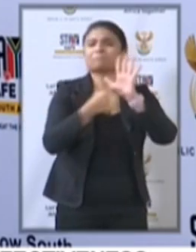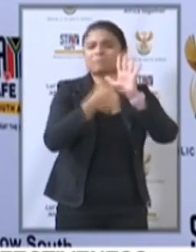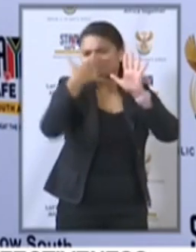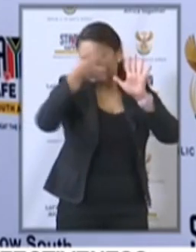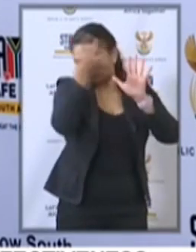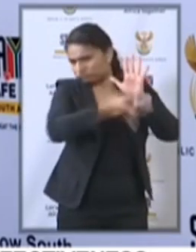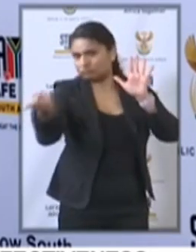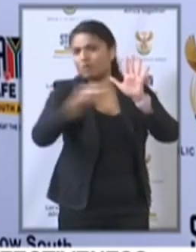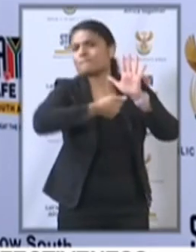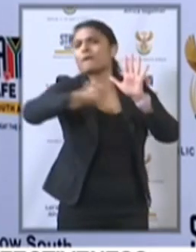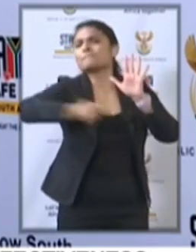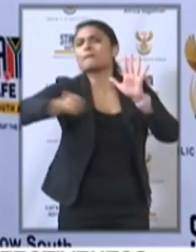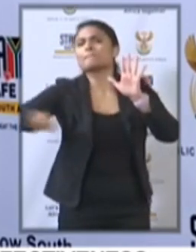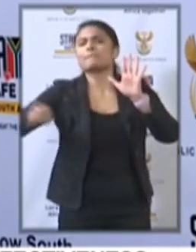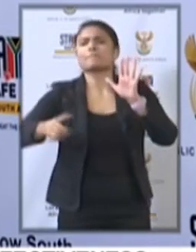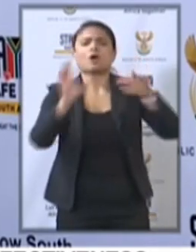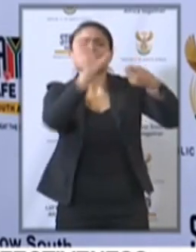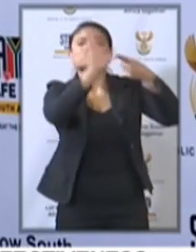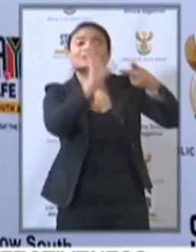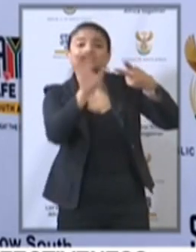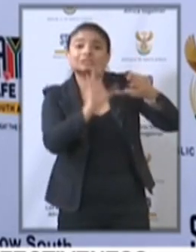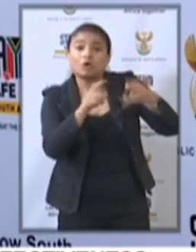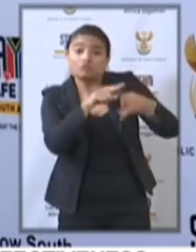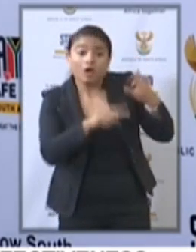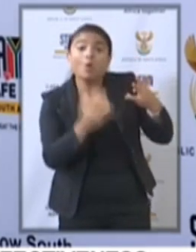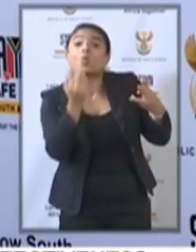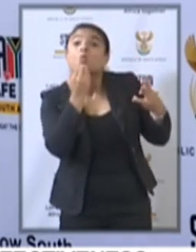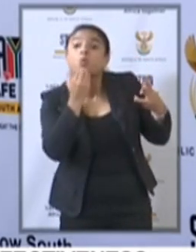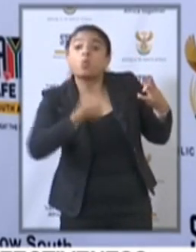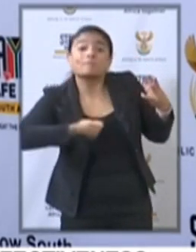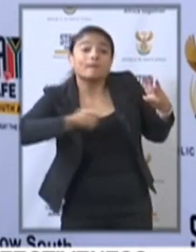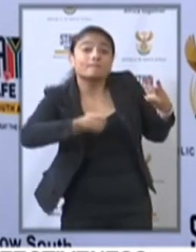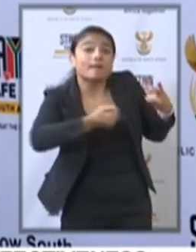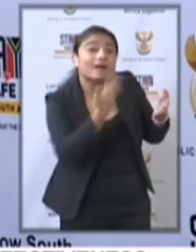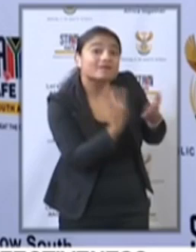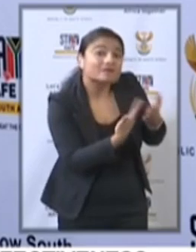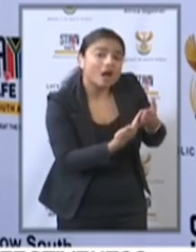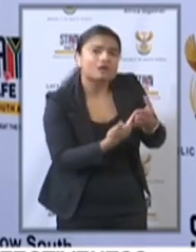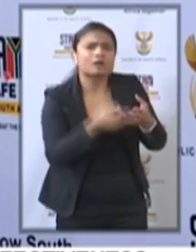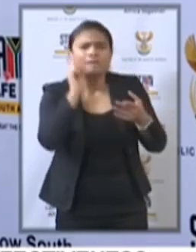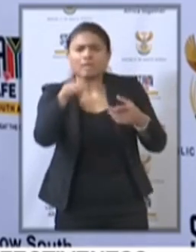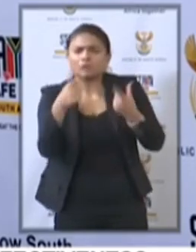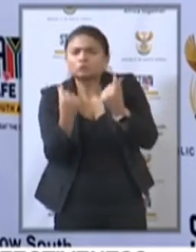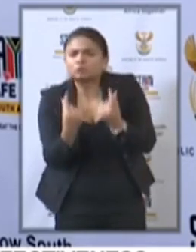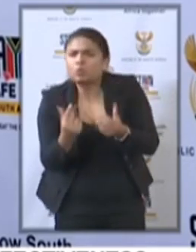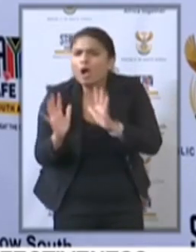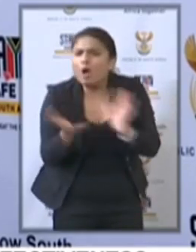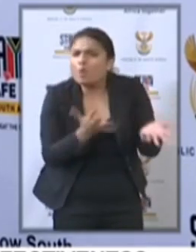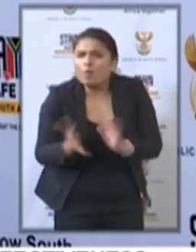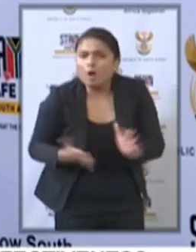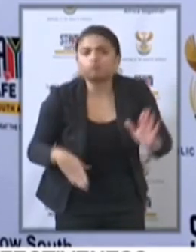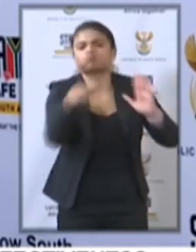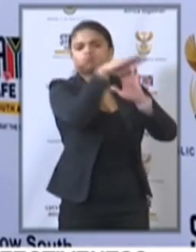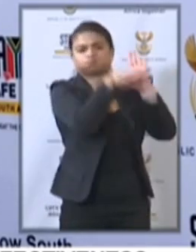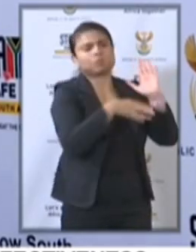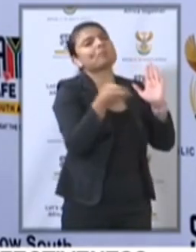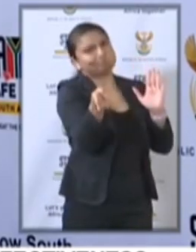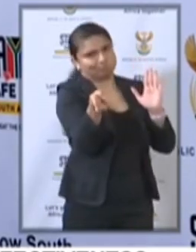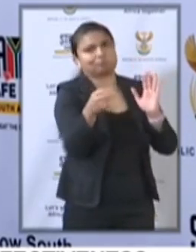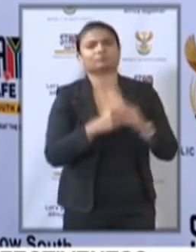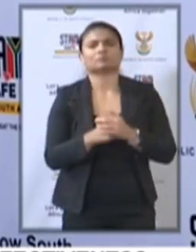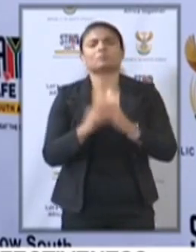the criteria of who is going back to campus. And I would really like to